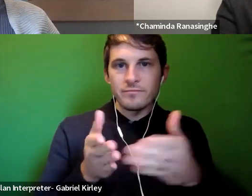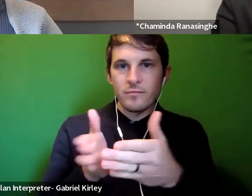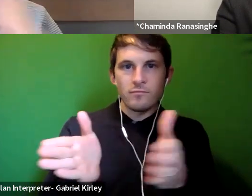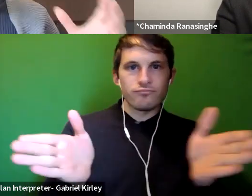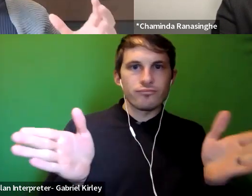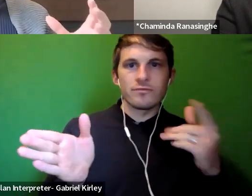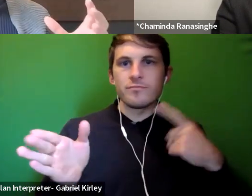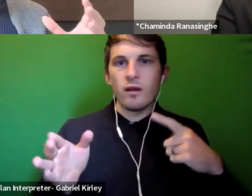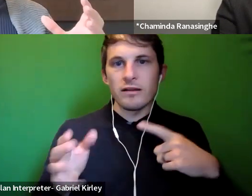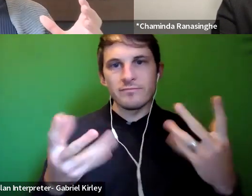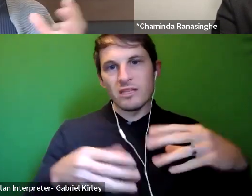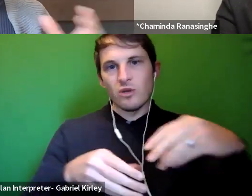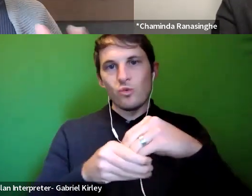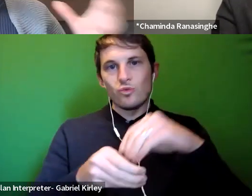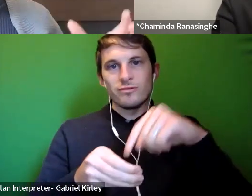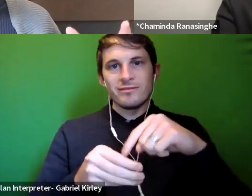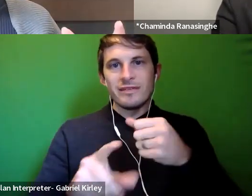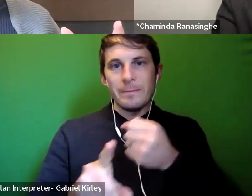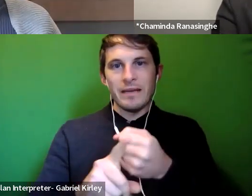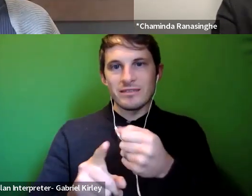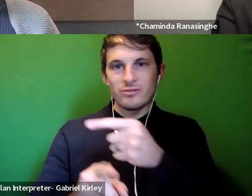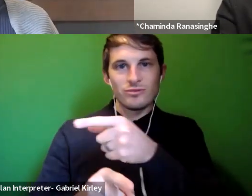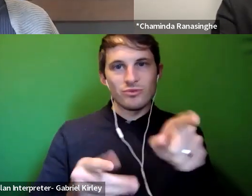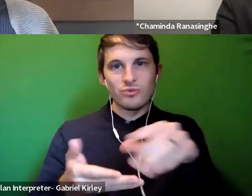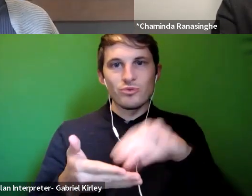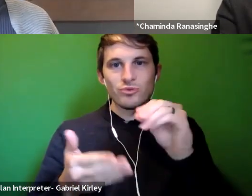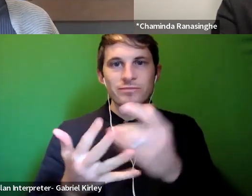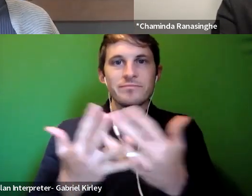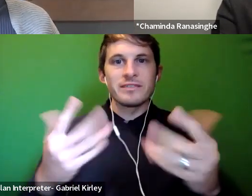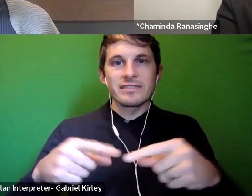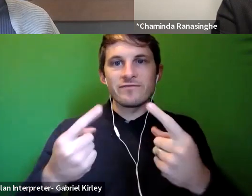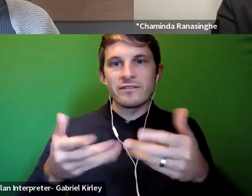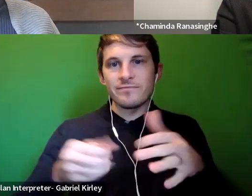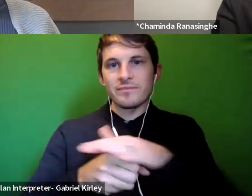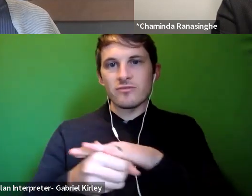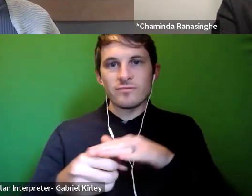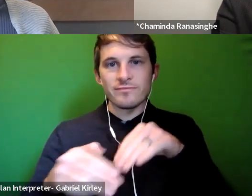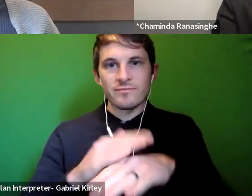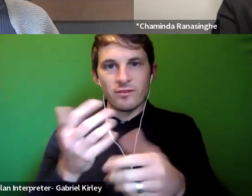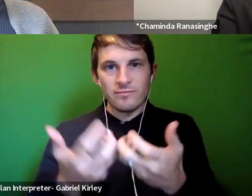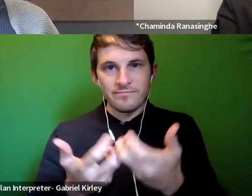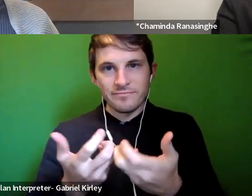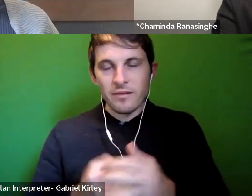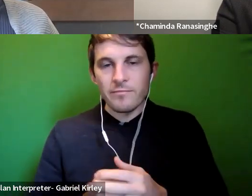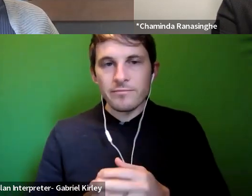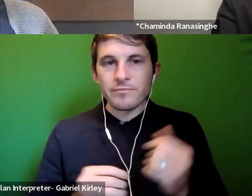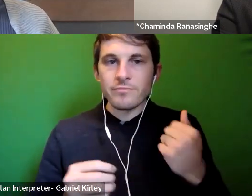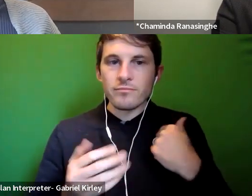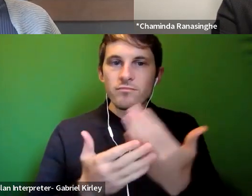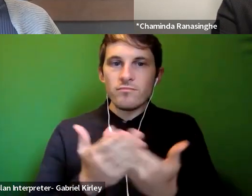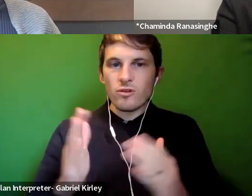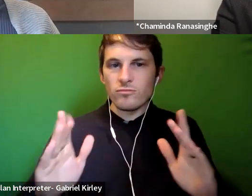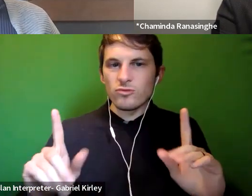inclusion impacts students in just so many different areas and ways across the university. I'll keep it short and sharp and say